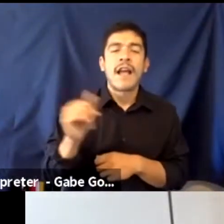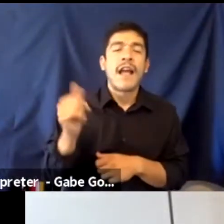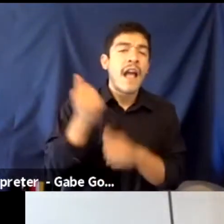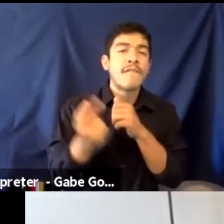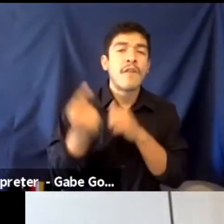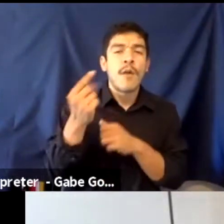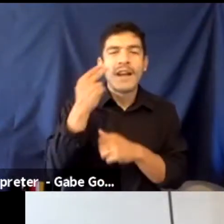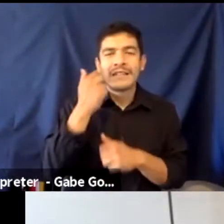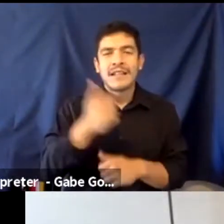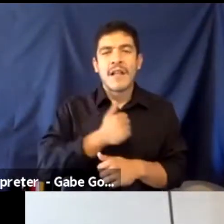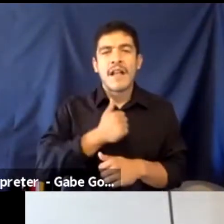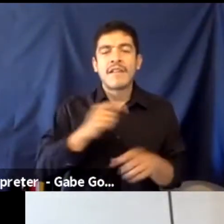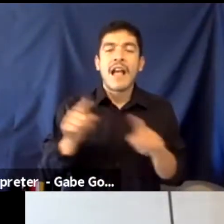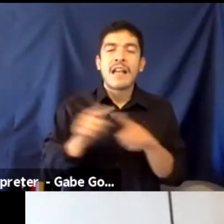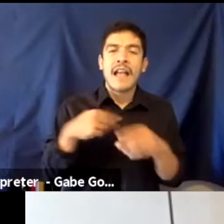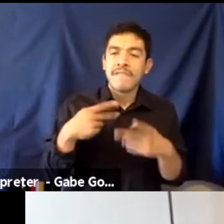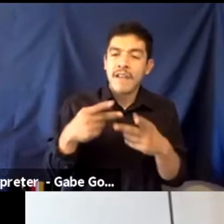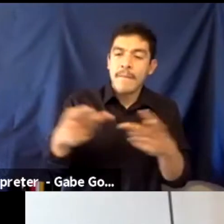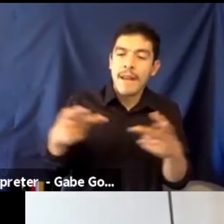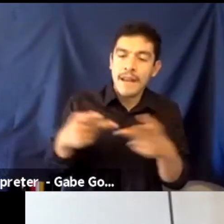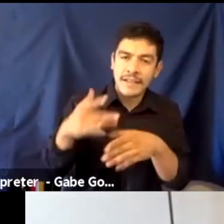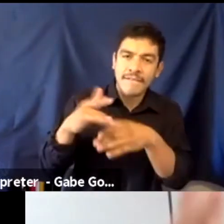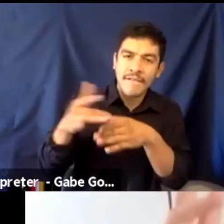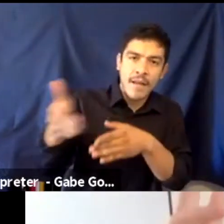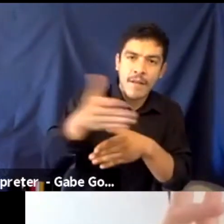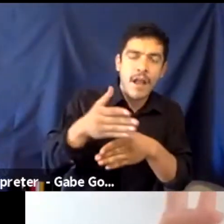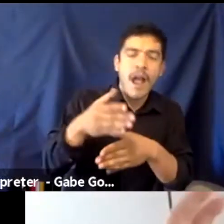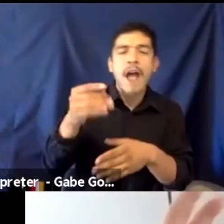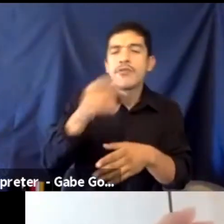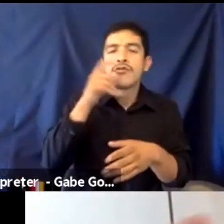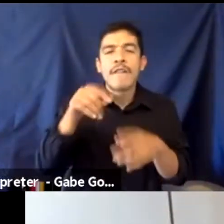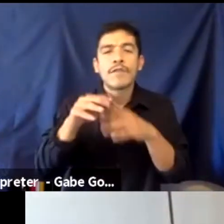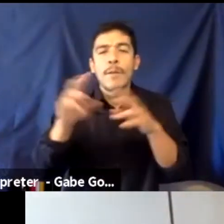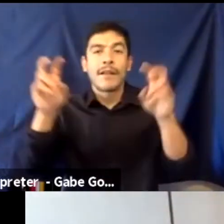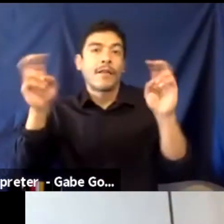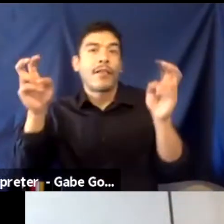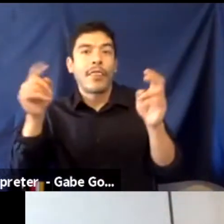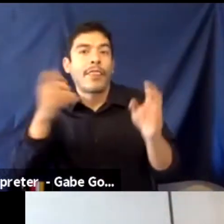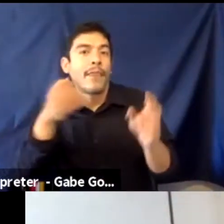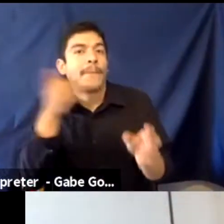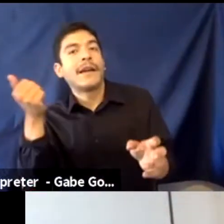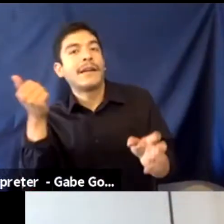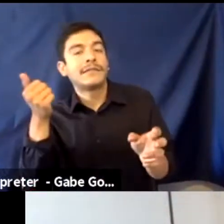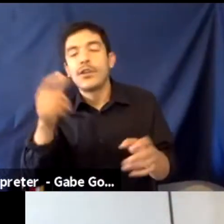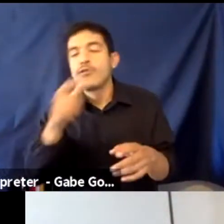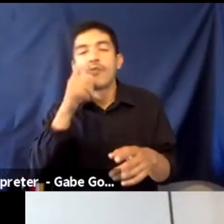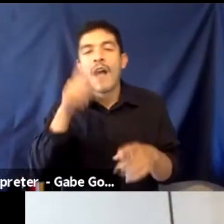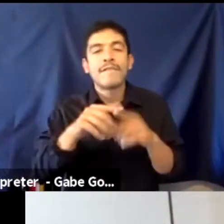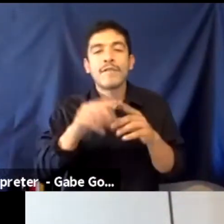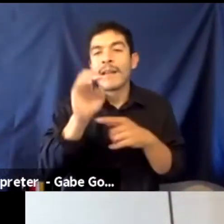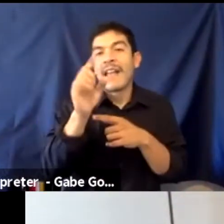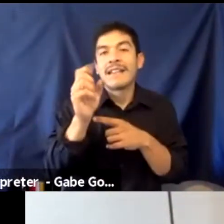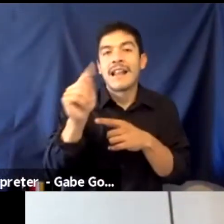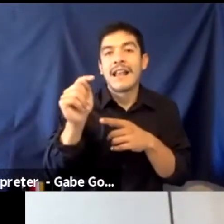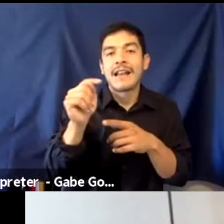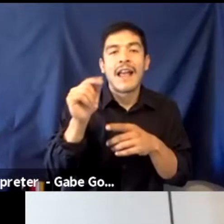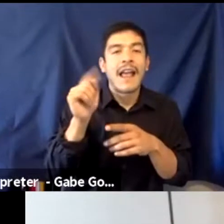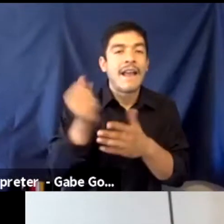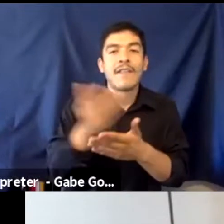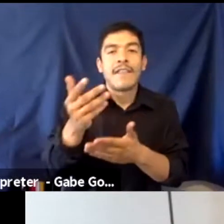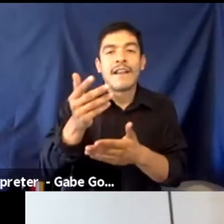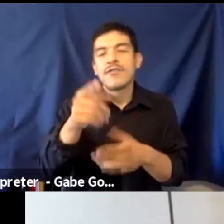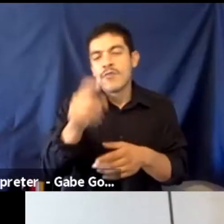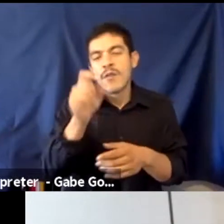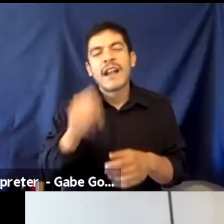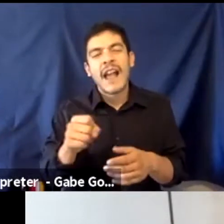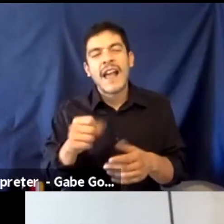sees themselves having a place, and that you don't have to be quote unquote the best. You don't have to be excellent at everything. You have to find your passion, and we really